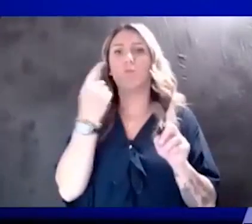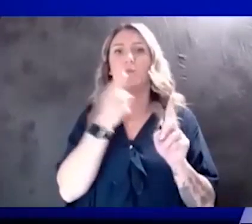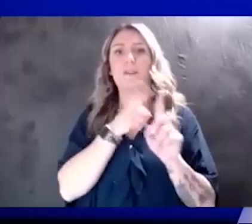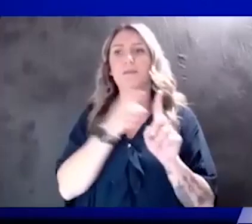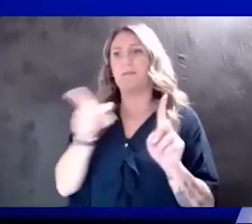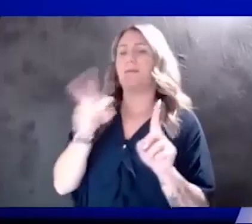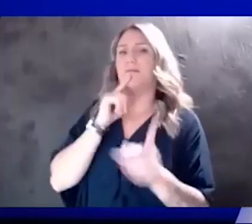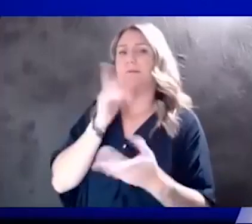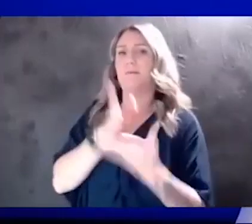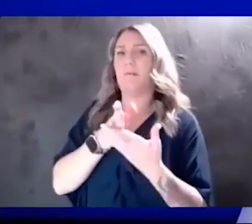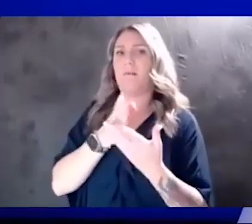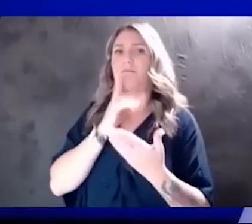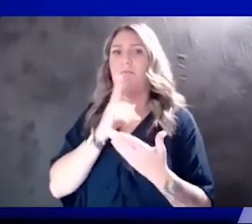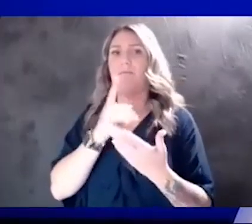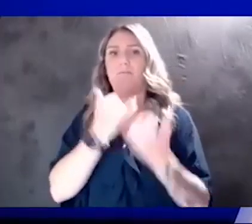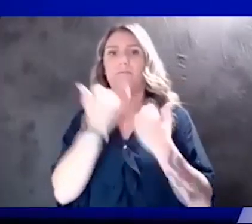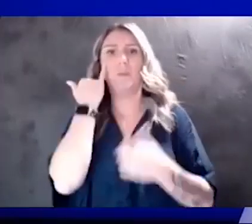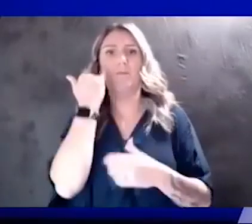doing it.